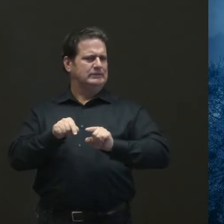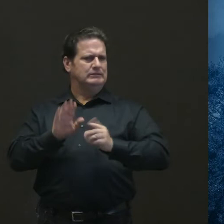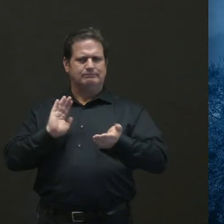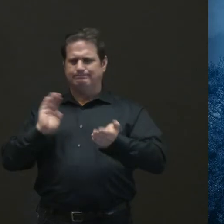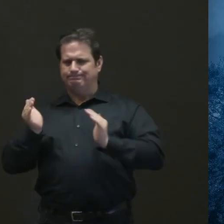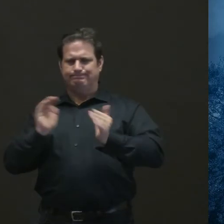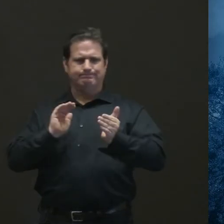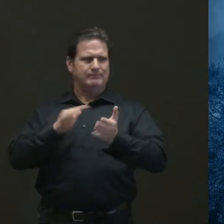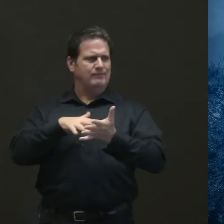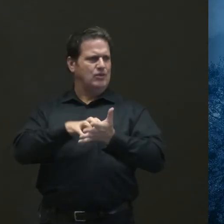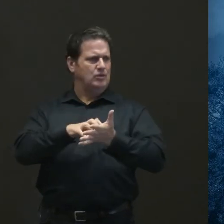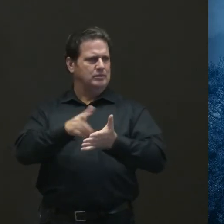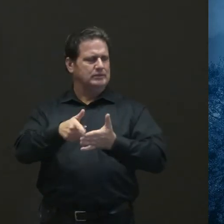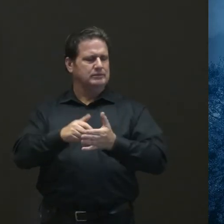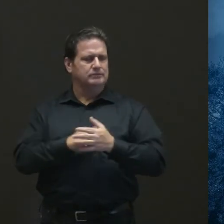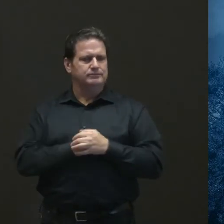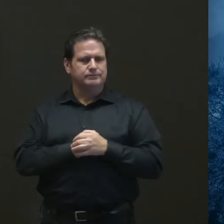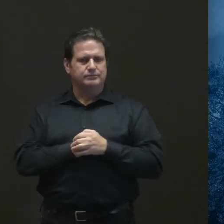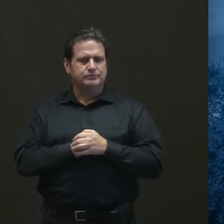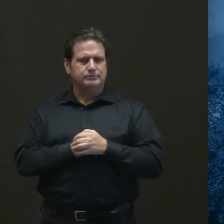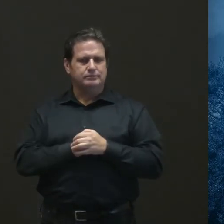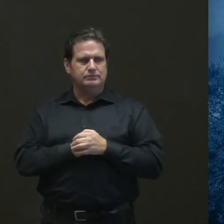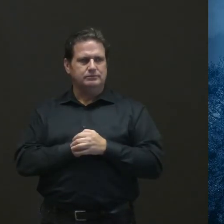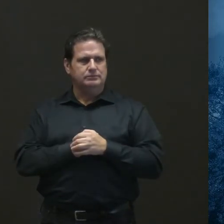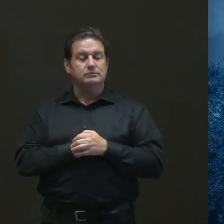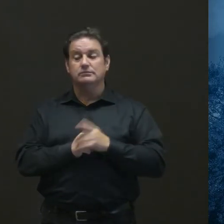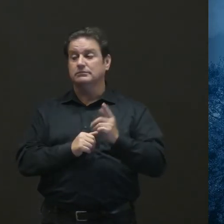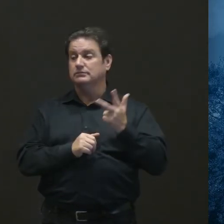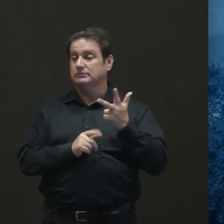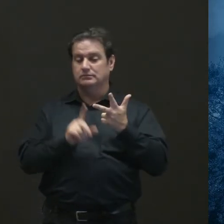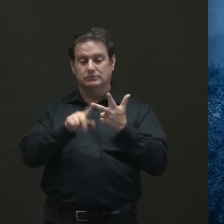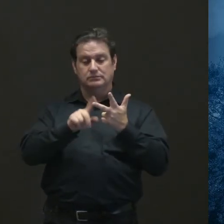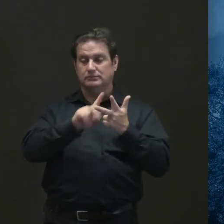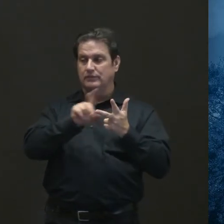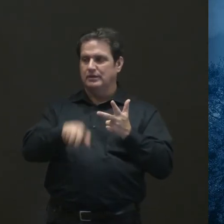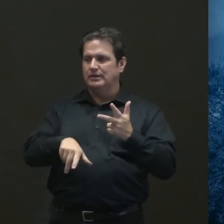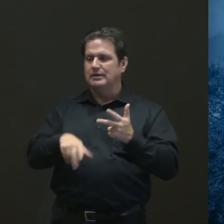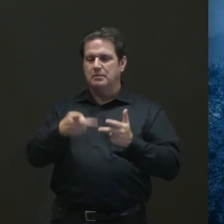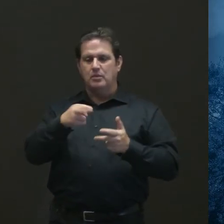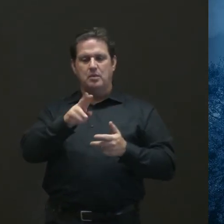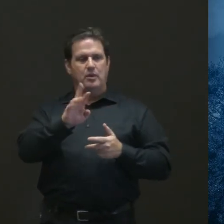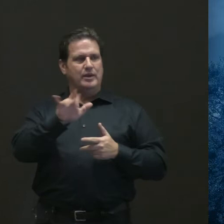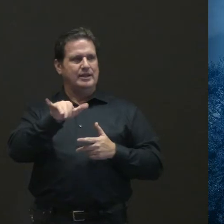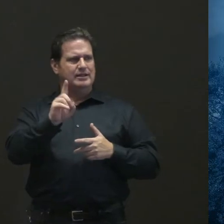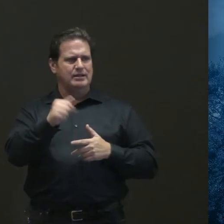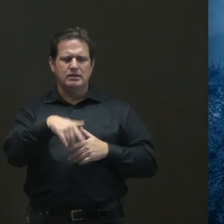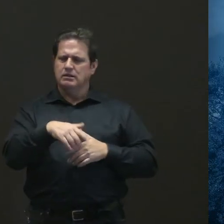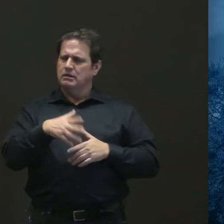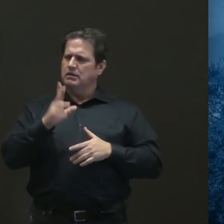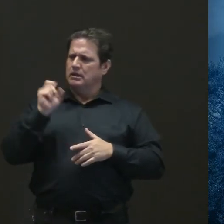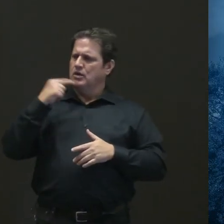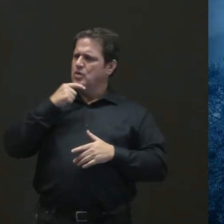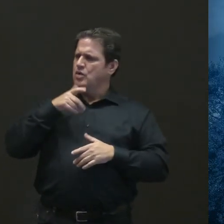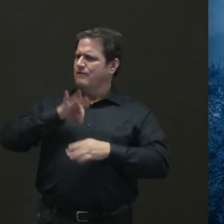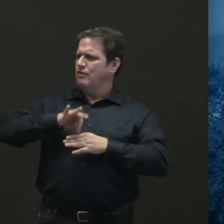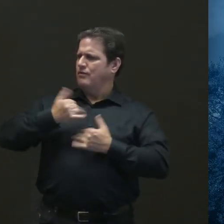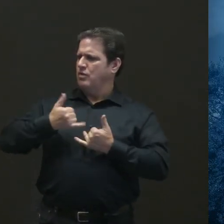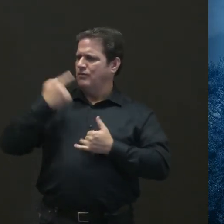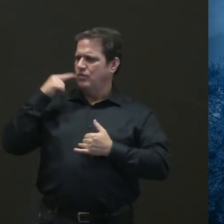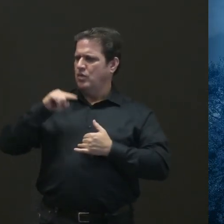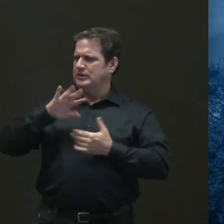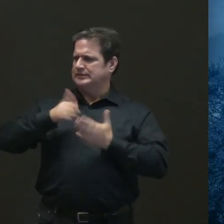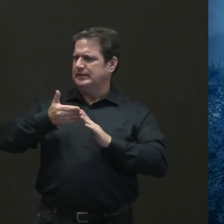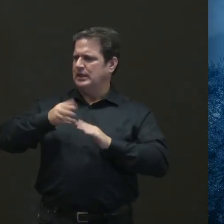of the vulnerability of the populations there. And since it's primary day, Governor, I was hoping you could tell us who you voted for the city